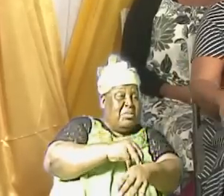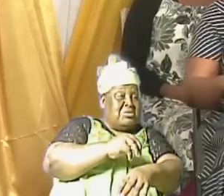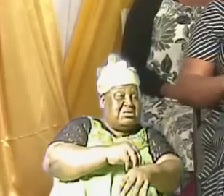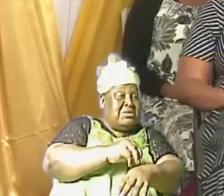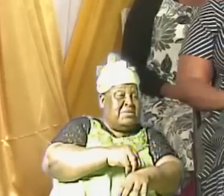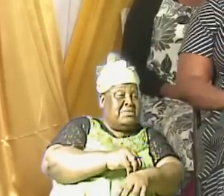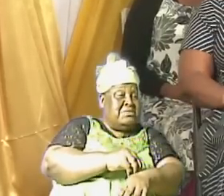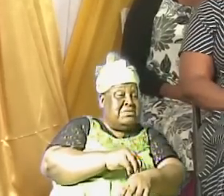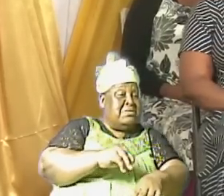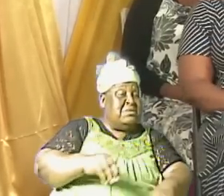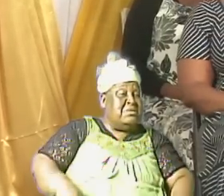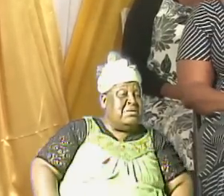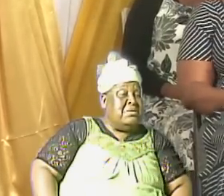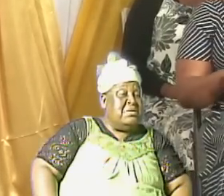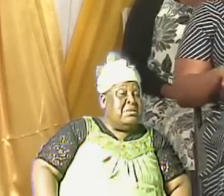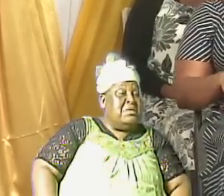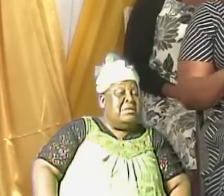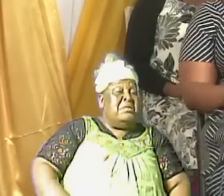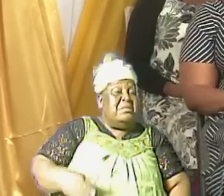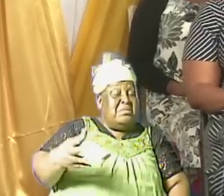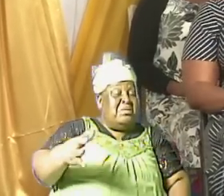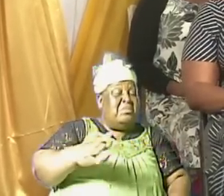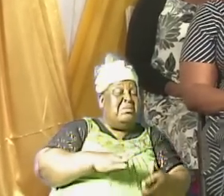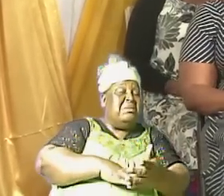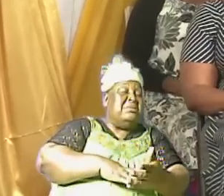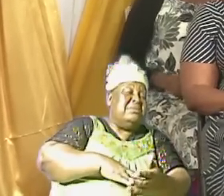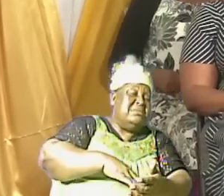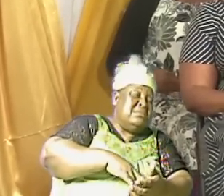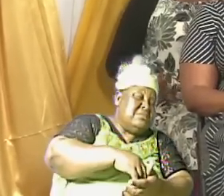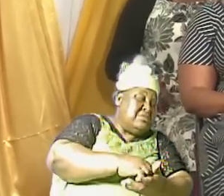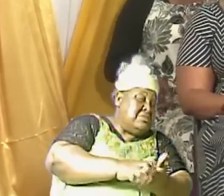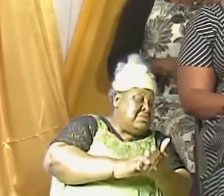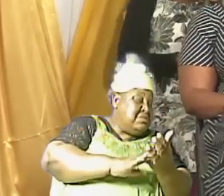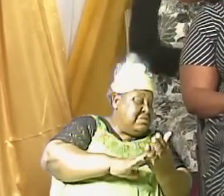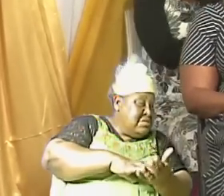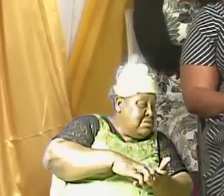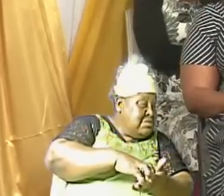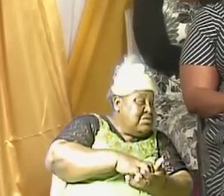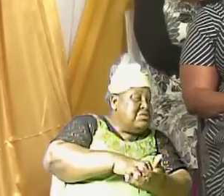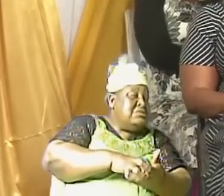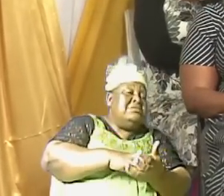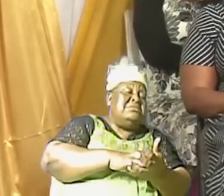muscles, so that they were weak.